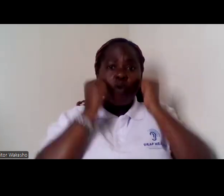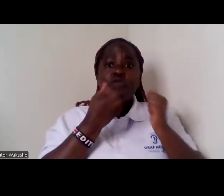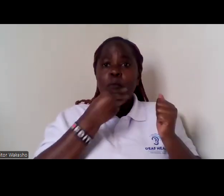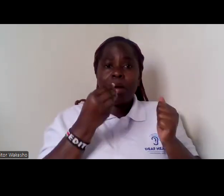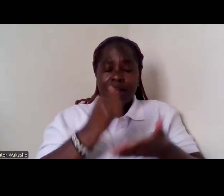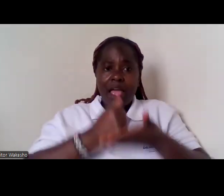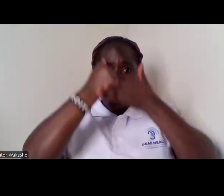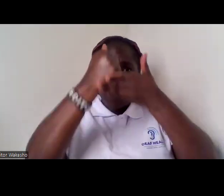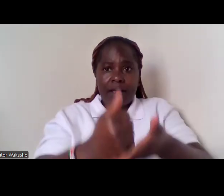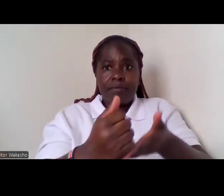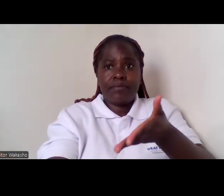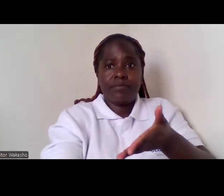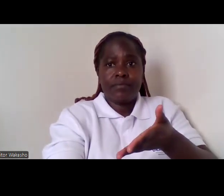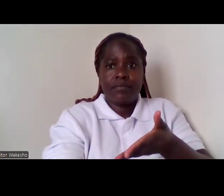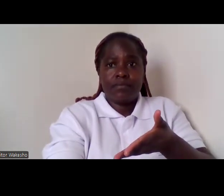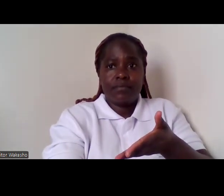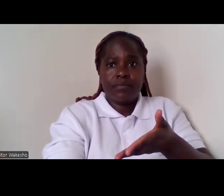and prevents the